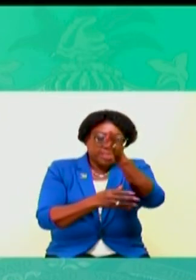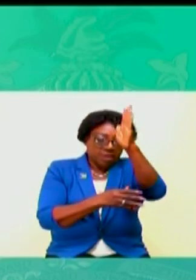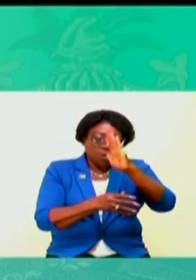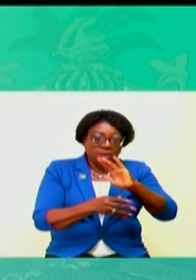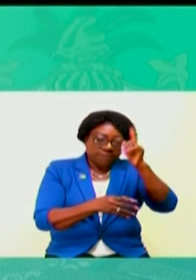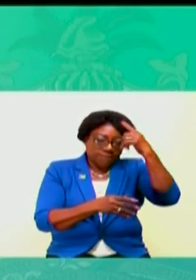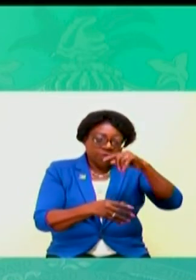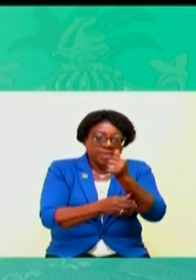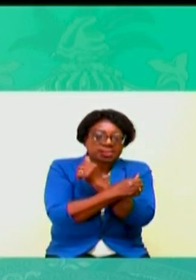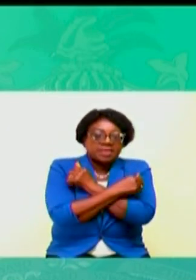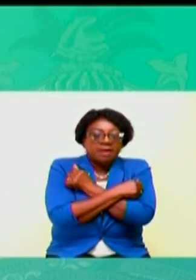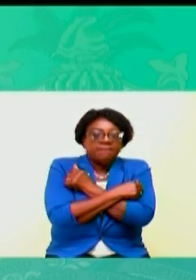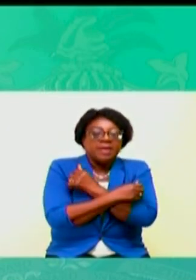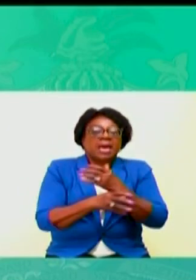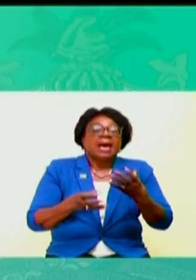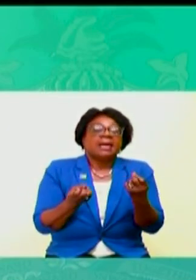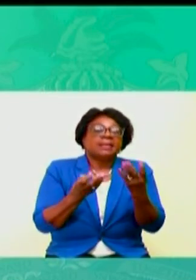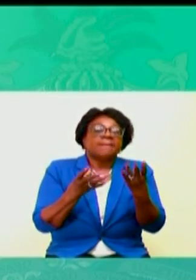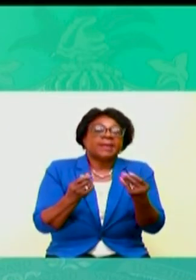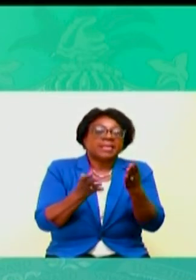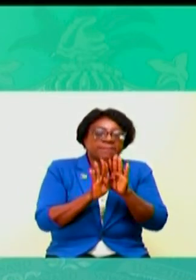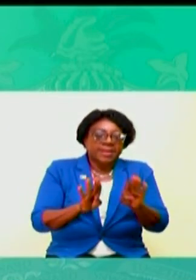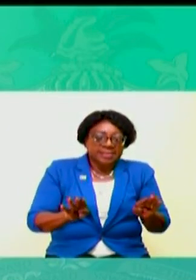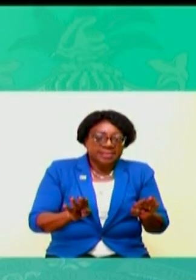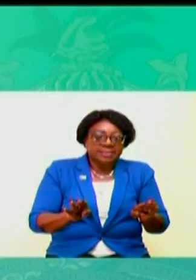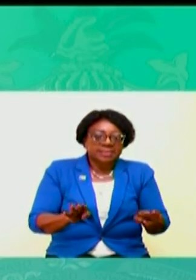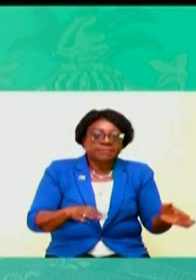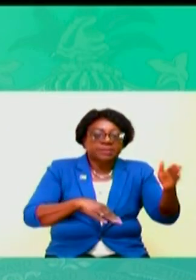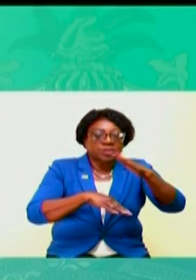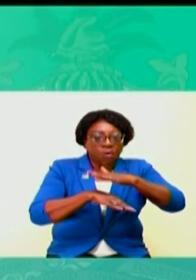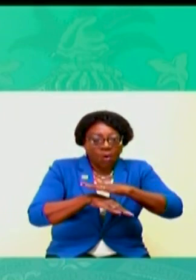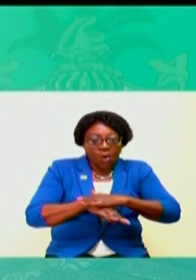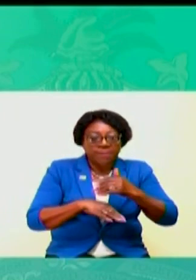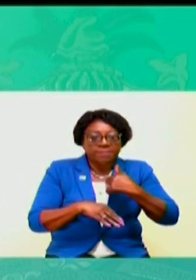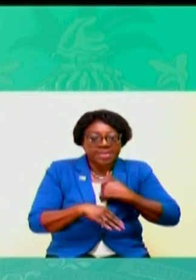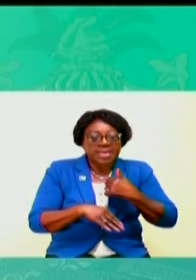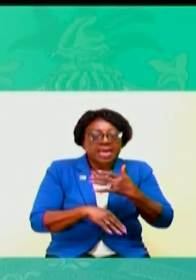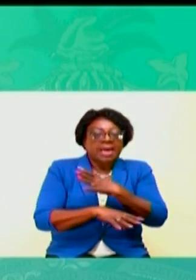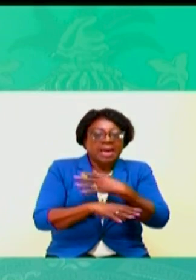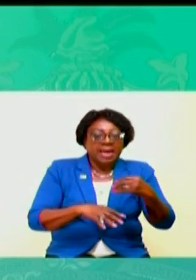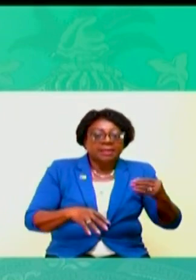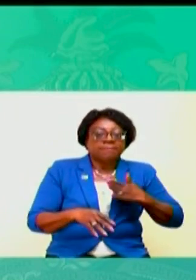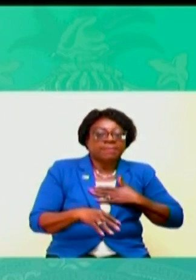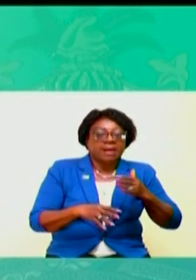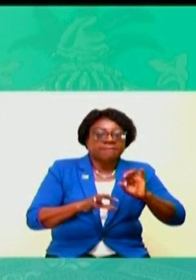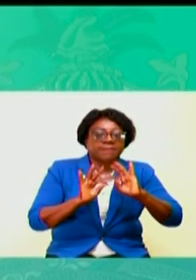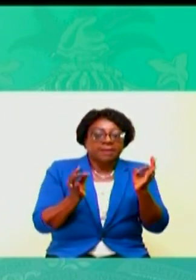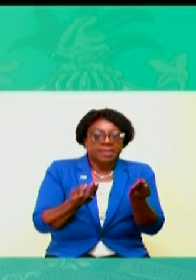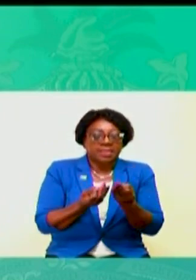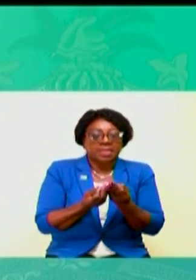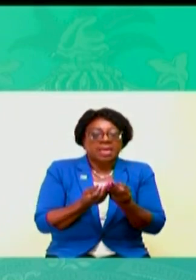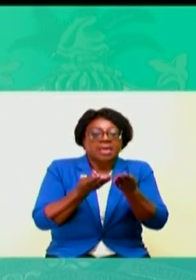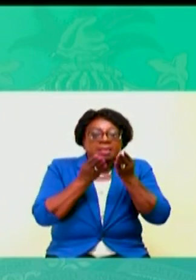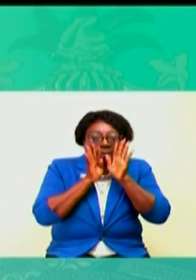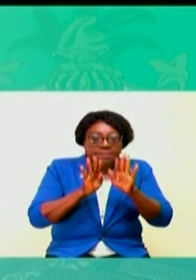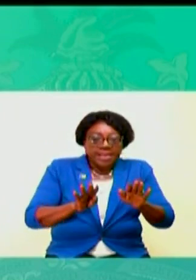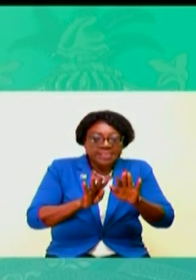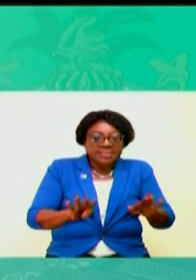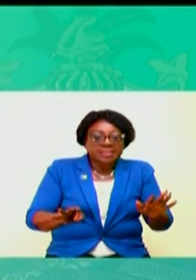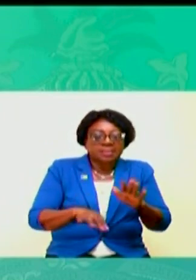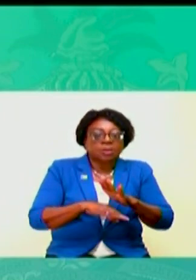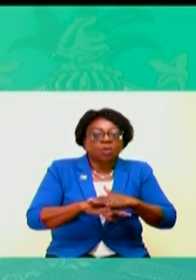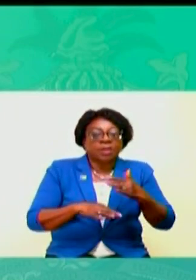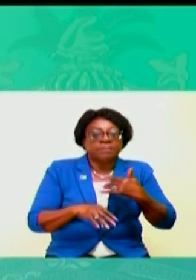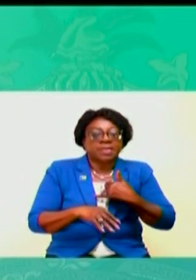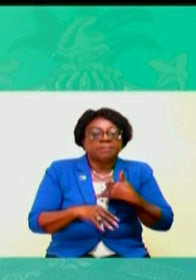love and the many blessings he has bestowed upon me, my family, and us all. The blessings bestowed upon me, both